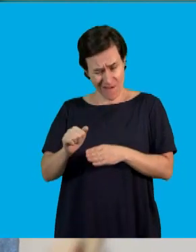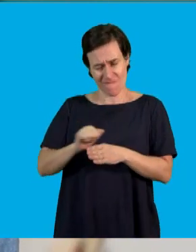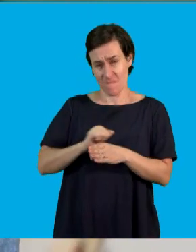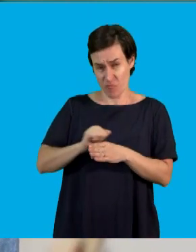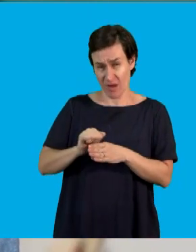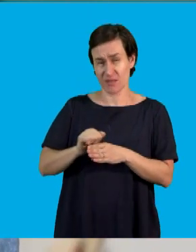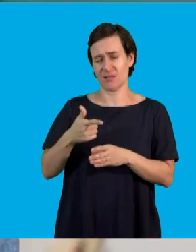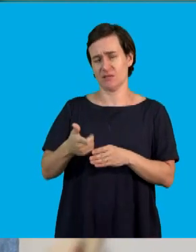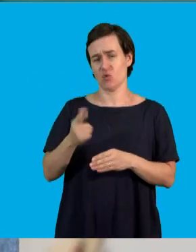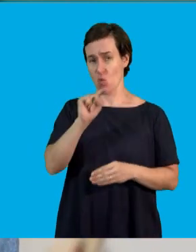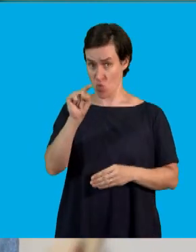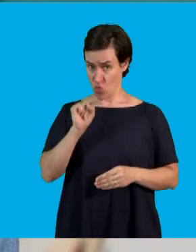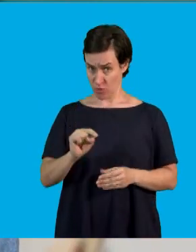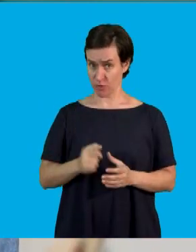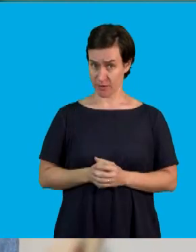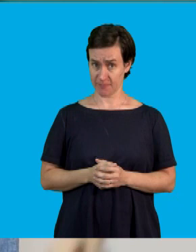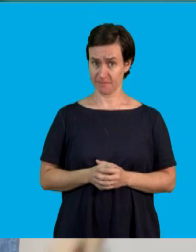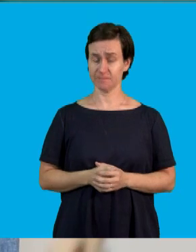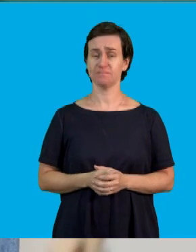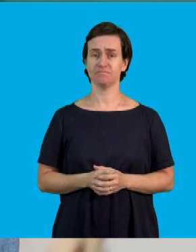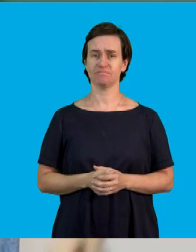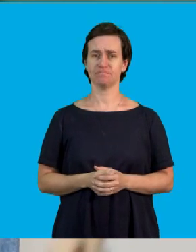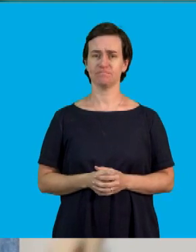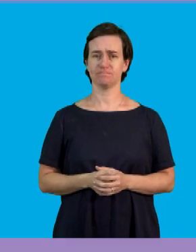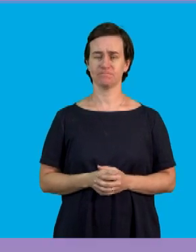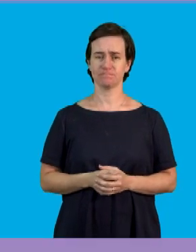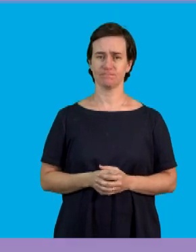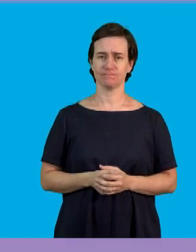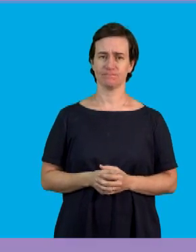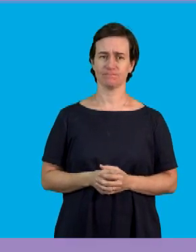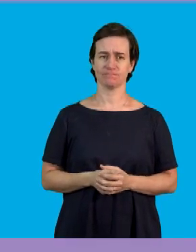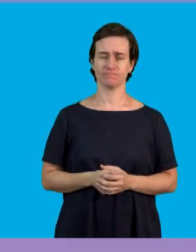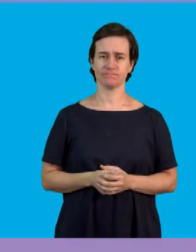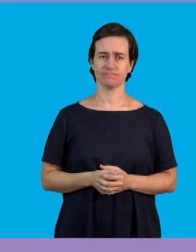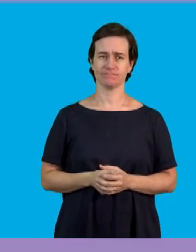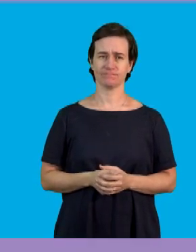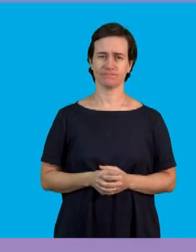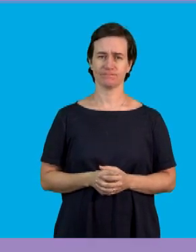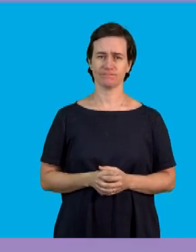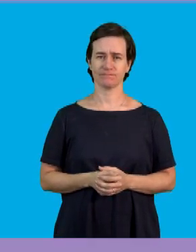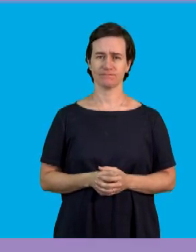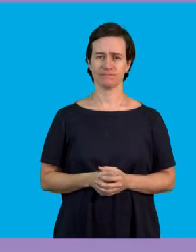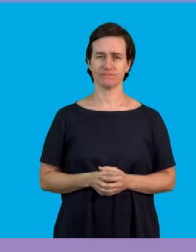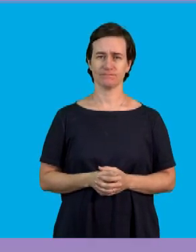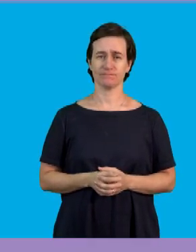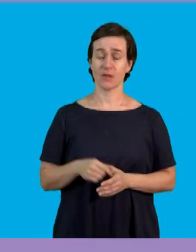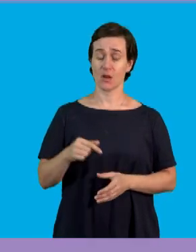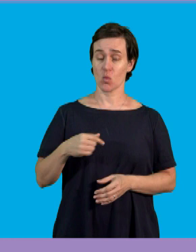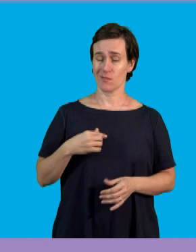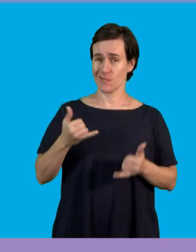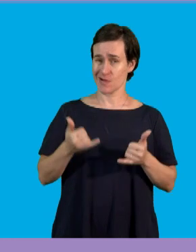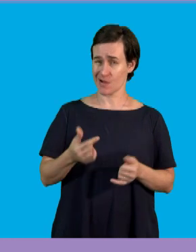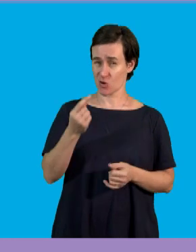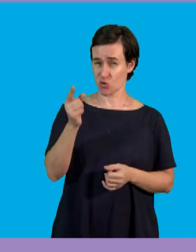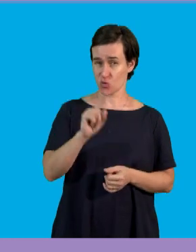application. Let's get right to it. So, we are going to be now talking